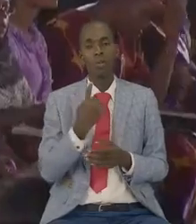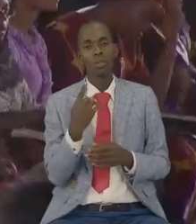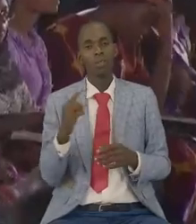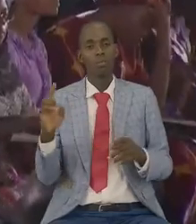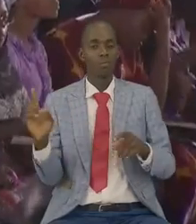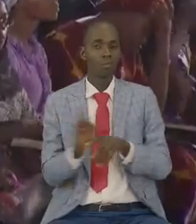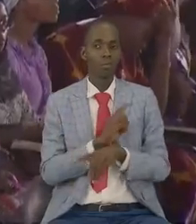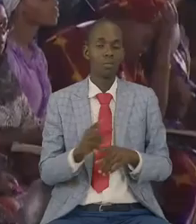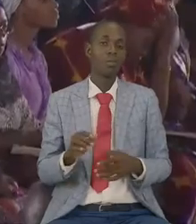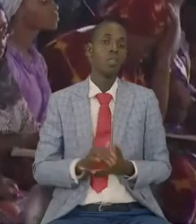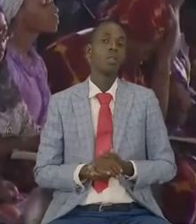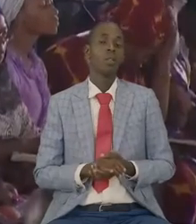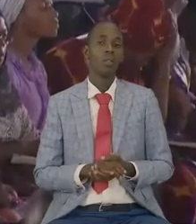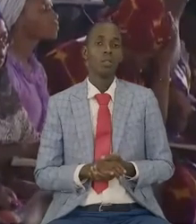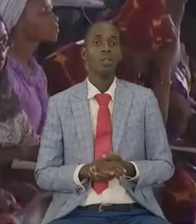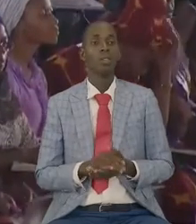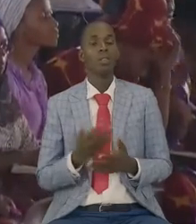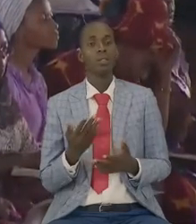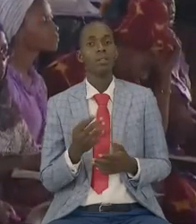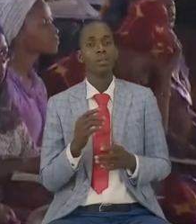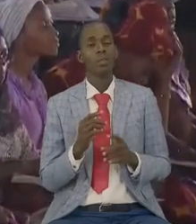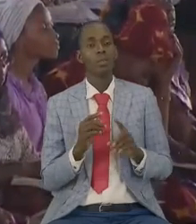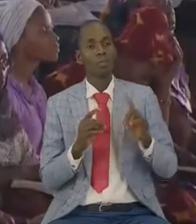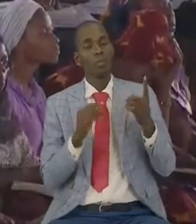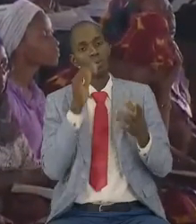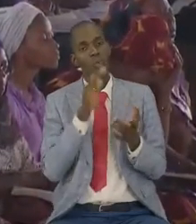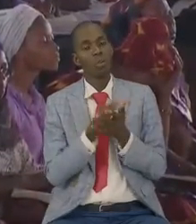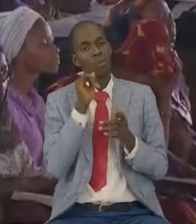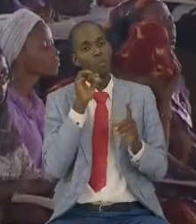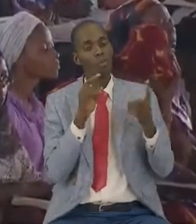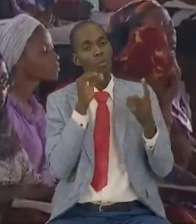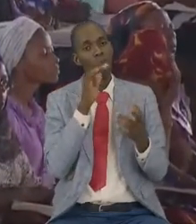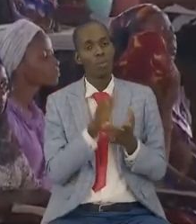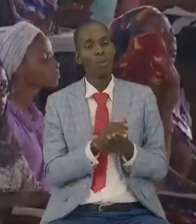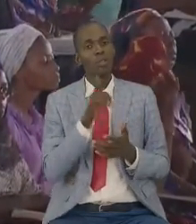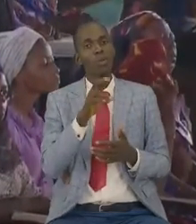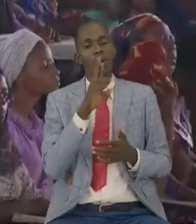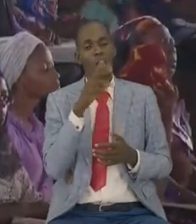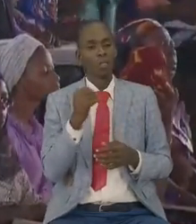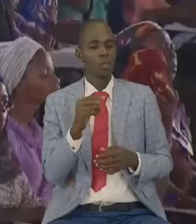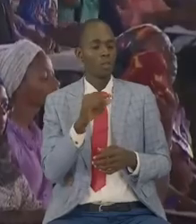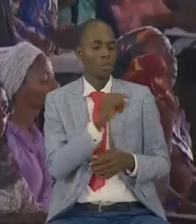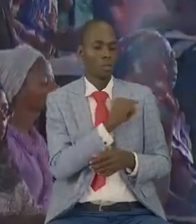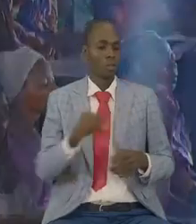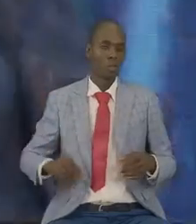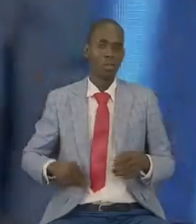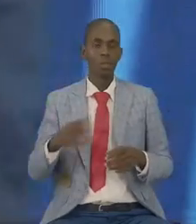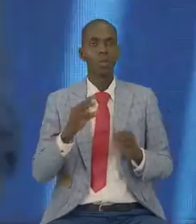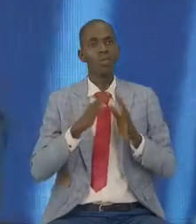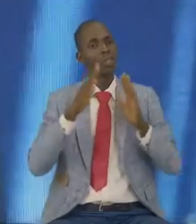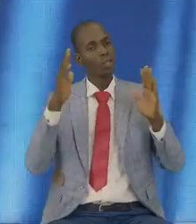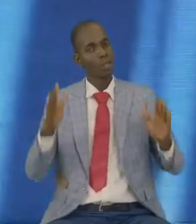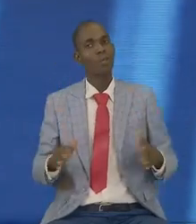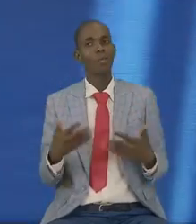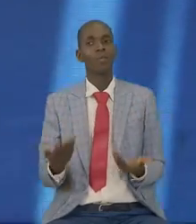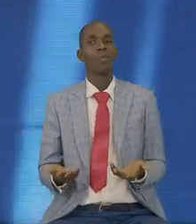the first wife, position of authority, you are the queen of the house. And you know, I